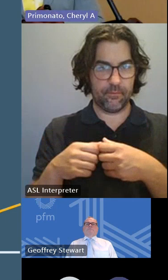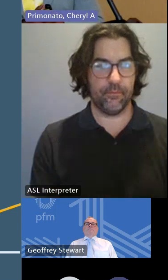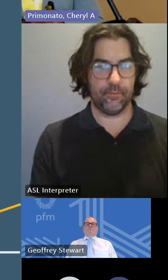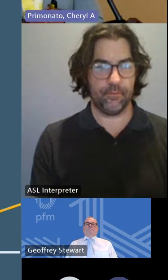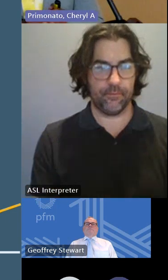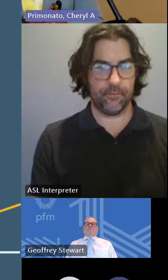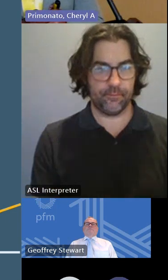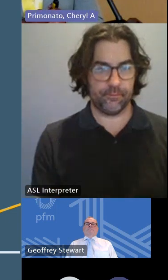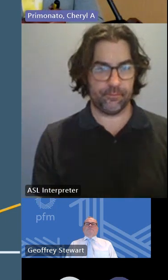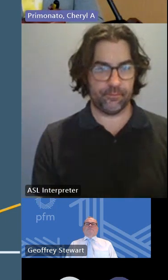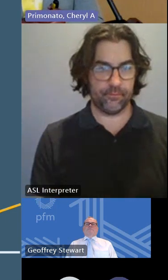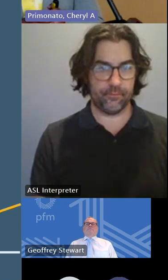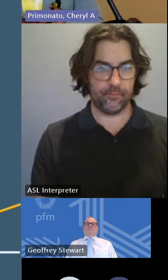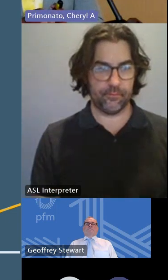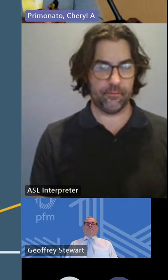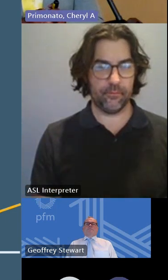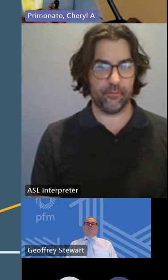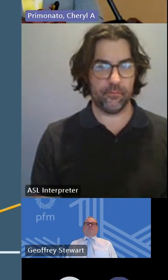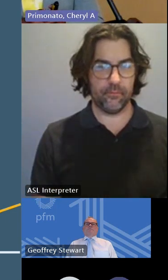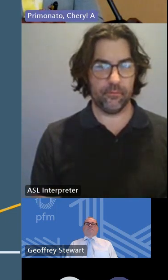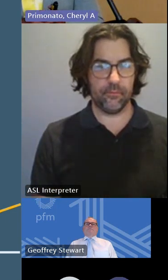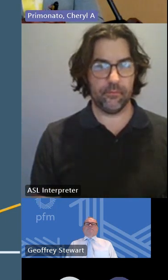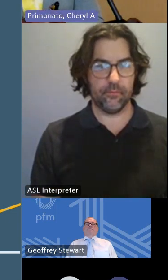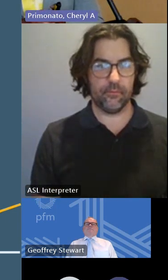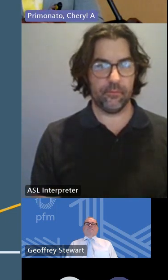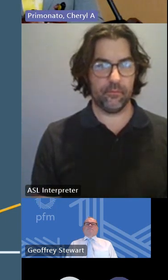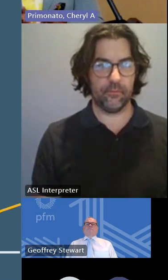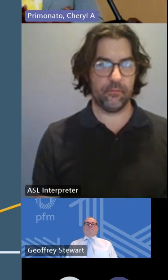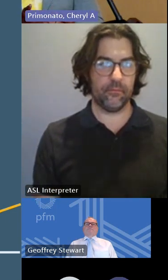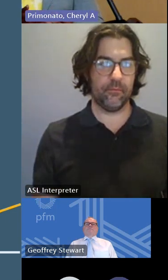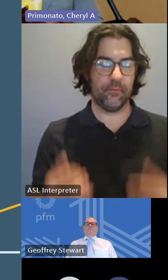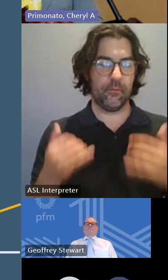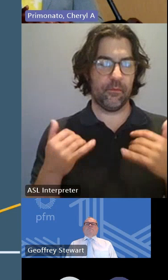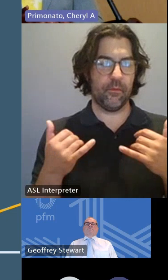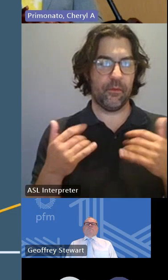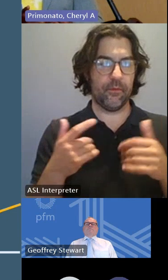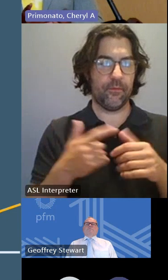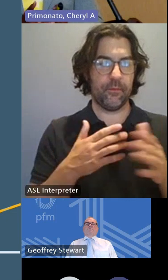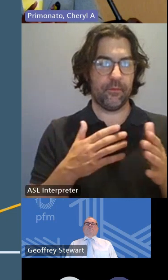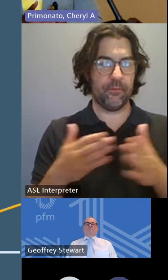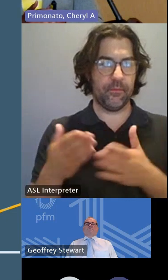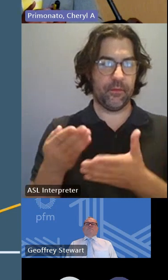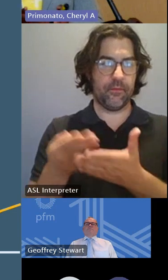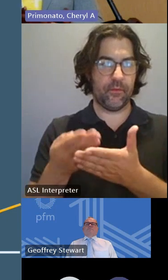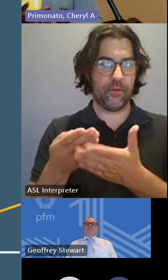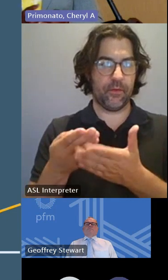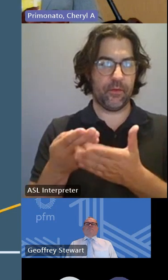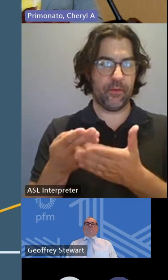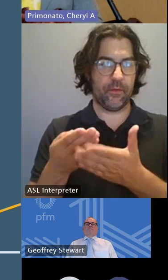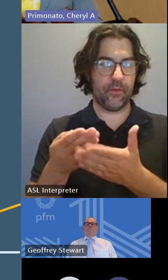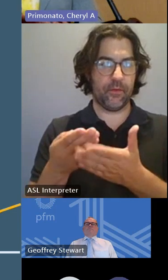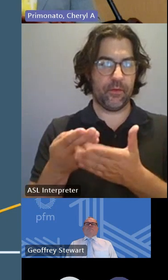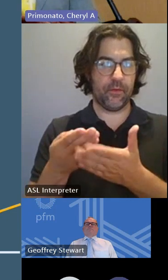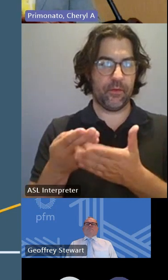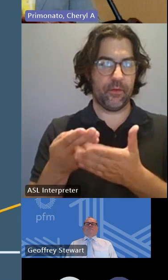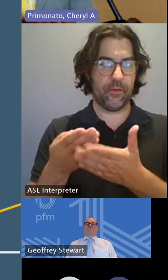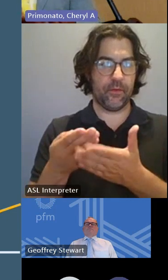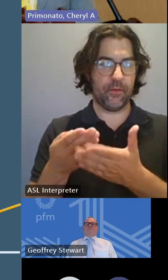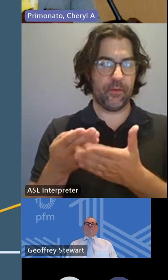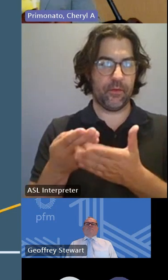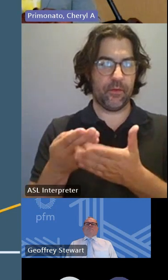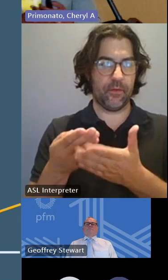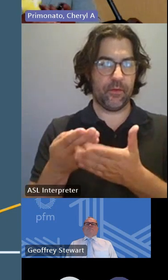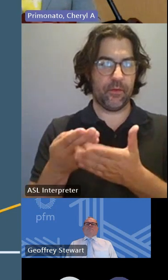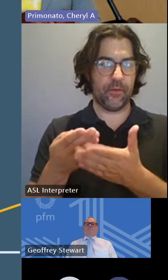So the initial plan that we currently have is that the financing would consist of a combination of a TIFIA